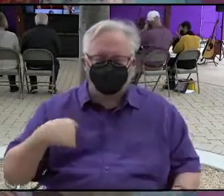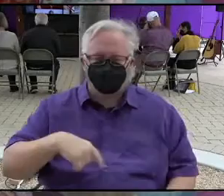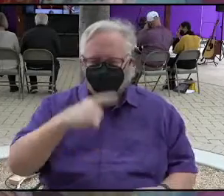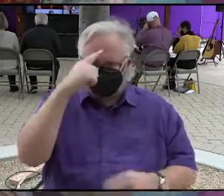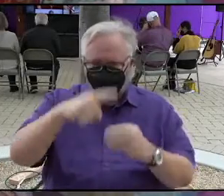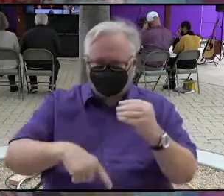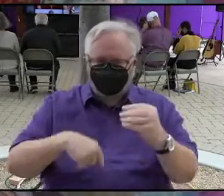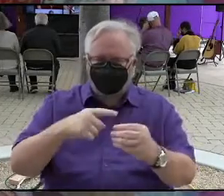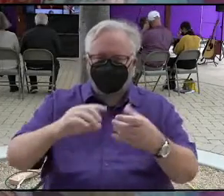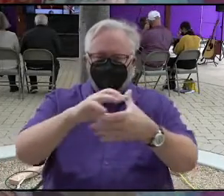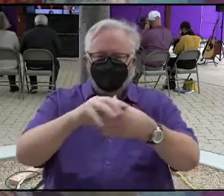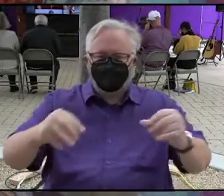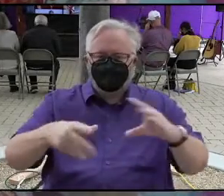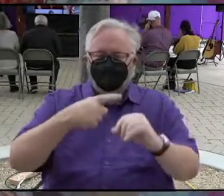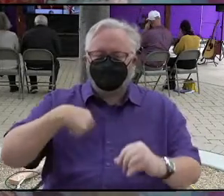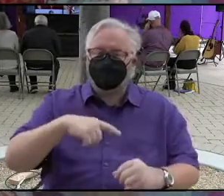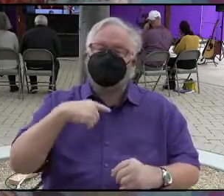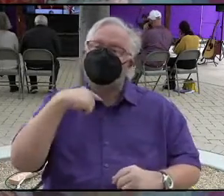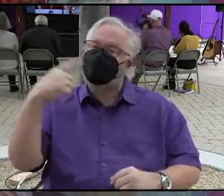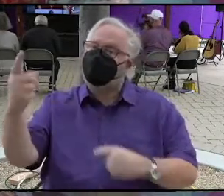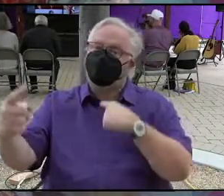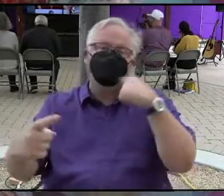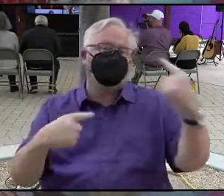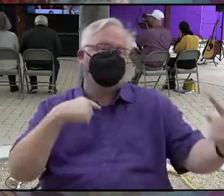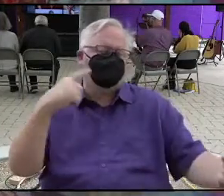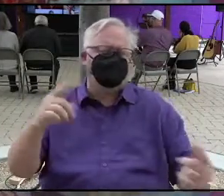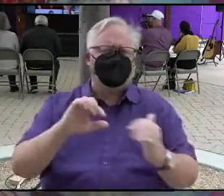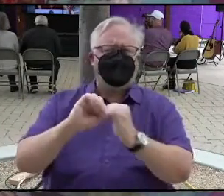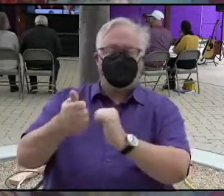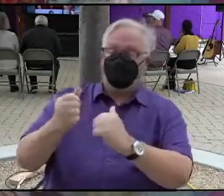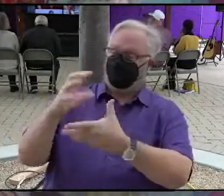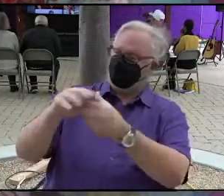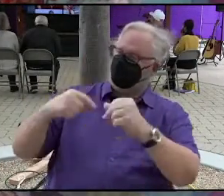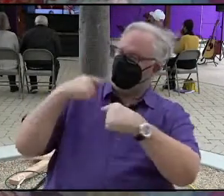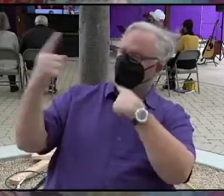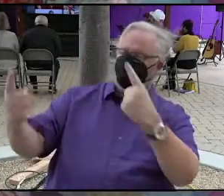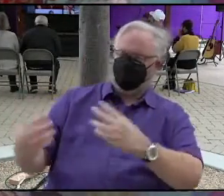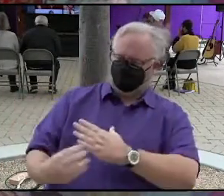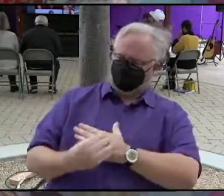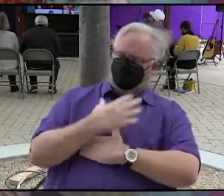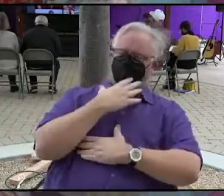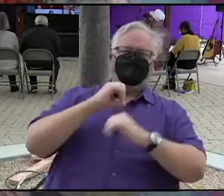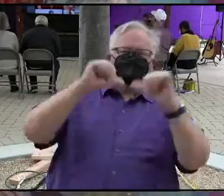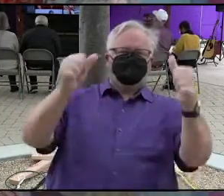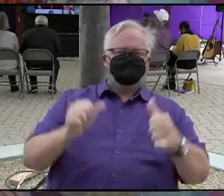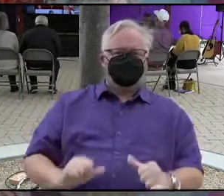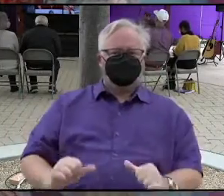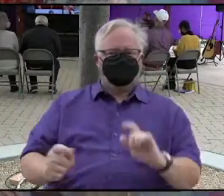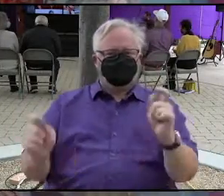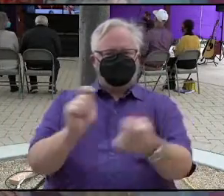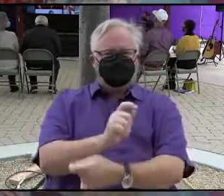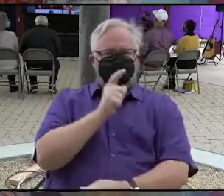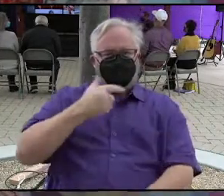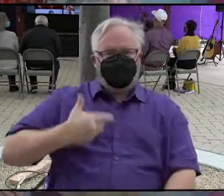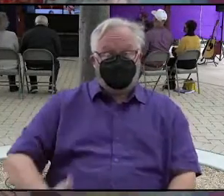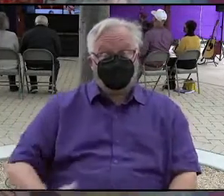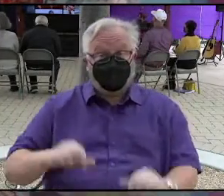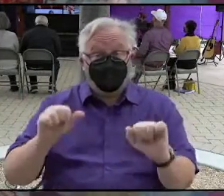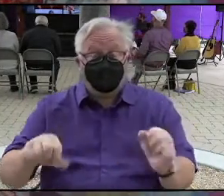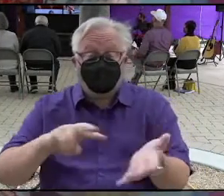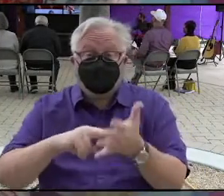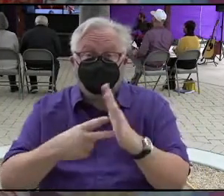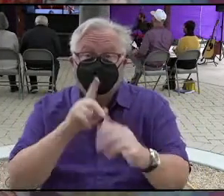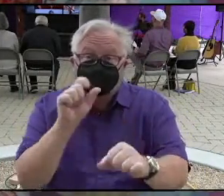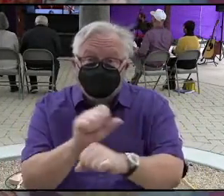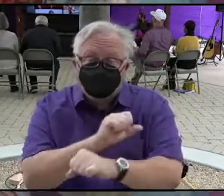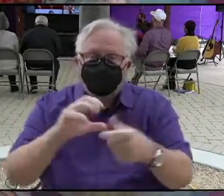the stories we tell and how they shape and change who we are. That could mean the actual stories we tell and books we